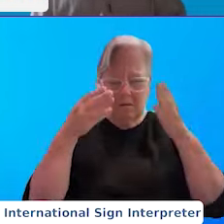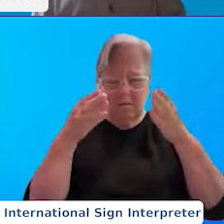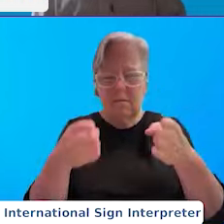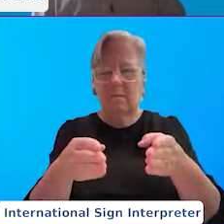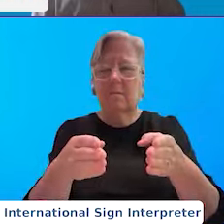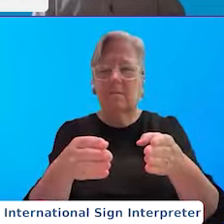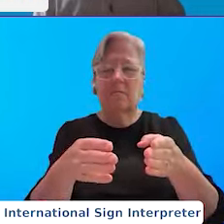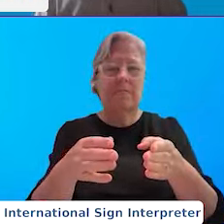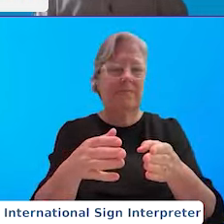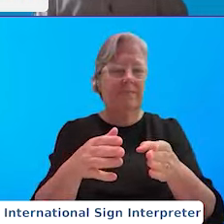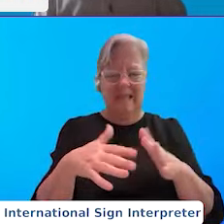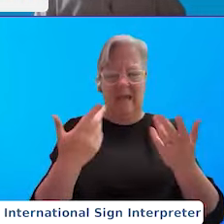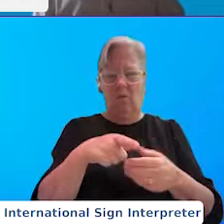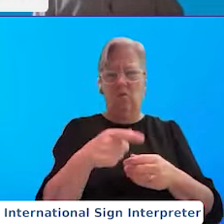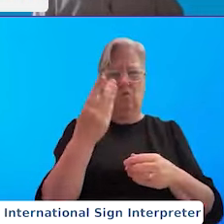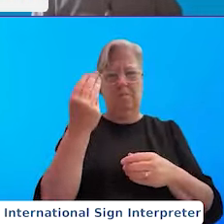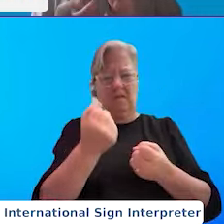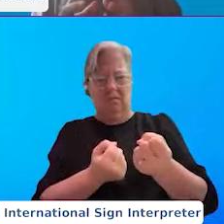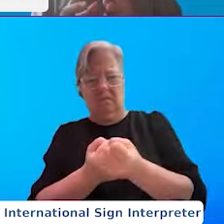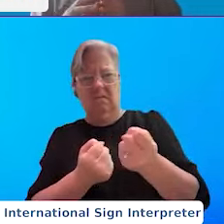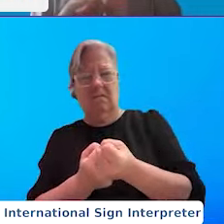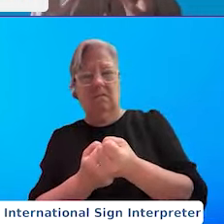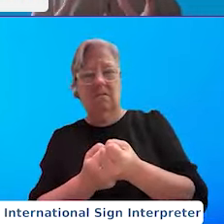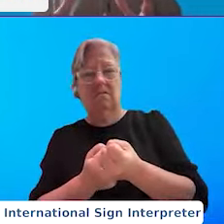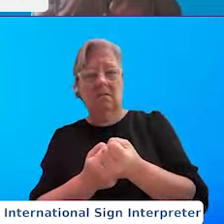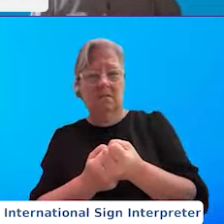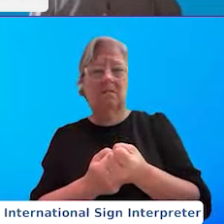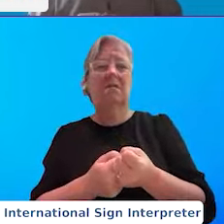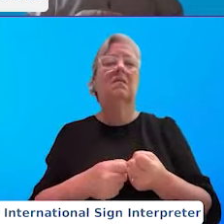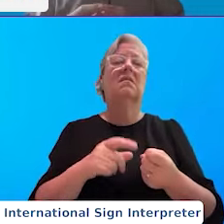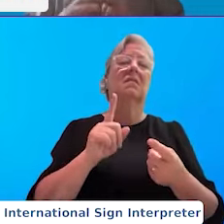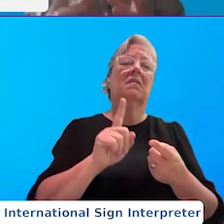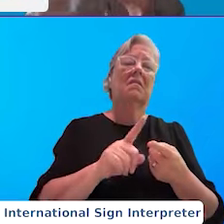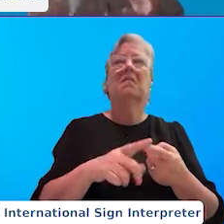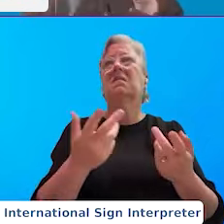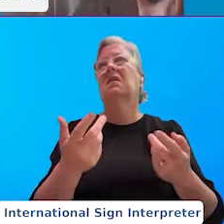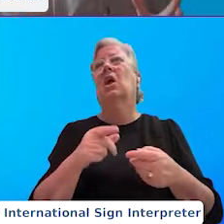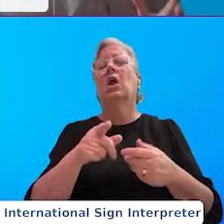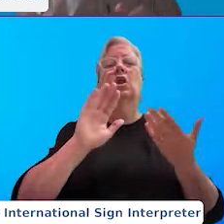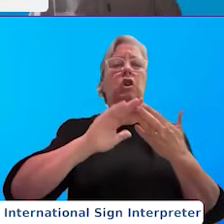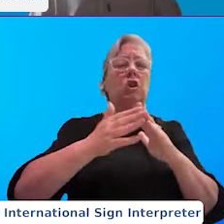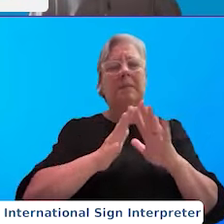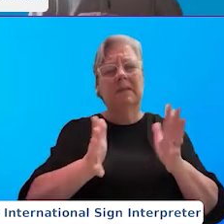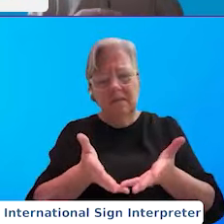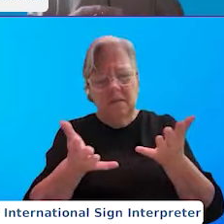will hear in a minute with Charles about it, but it's really important that as we develop our policy framework,